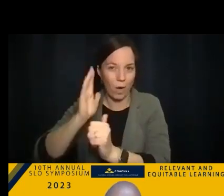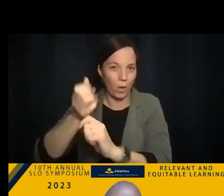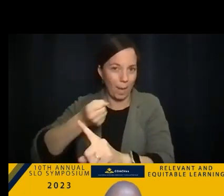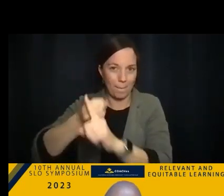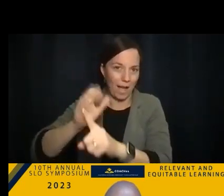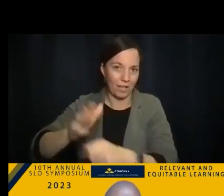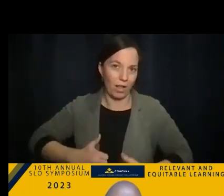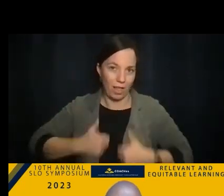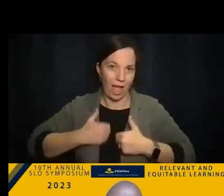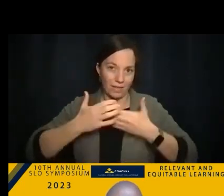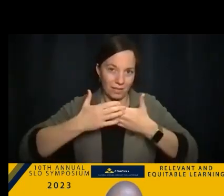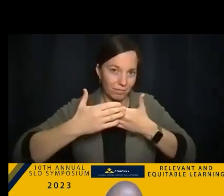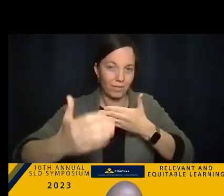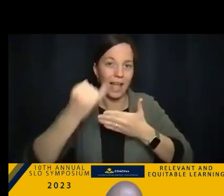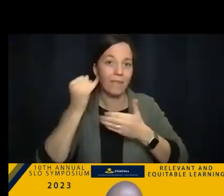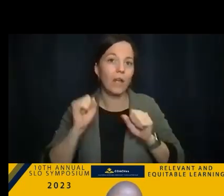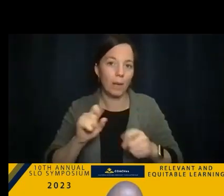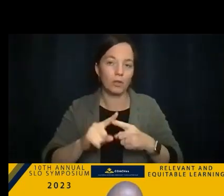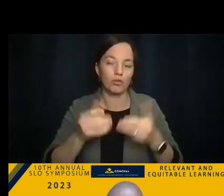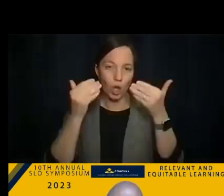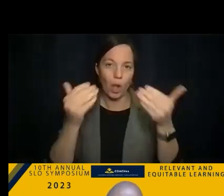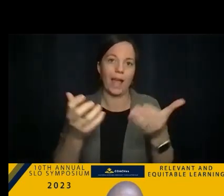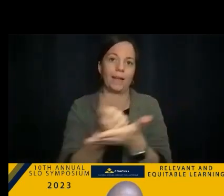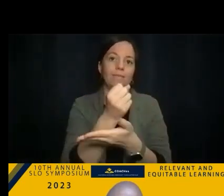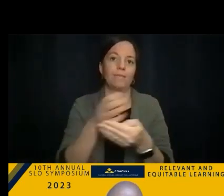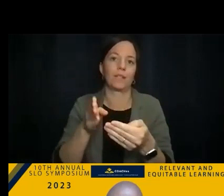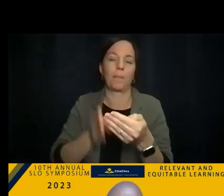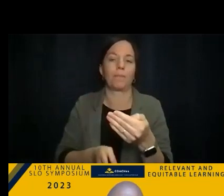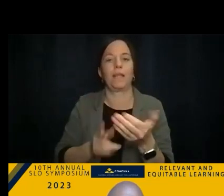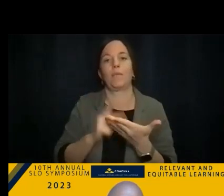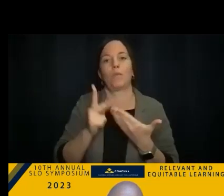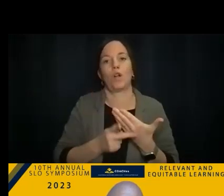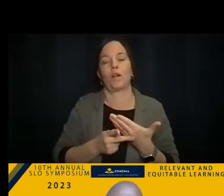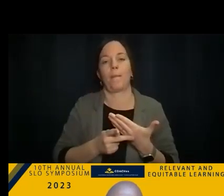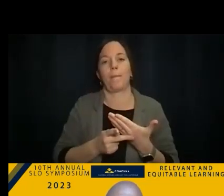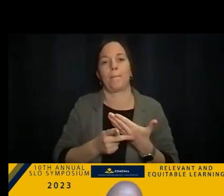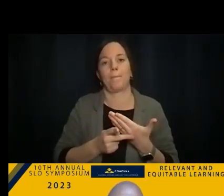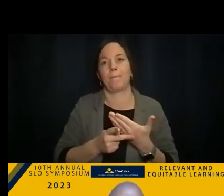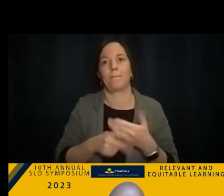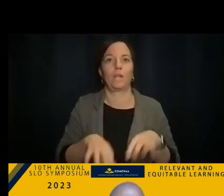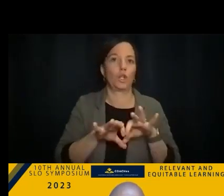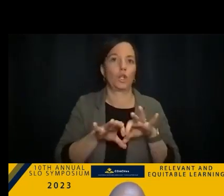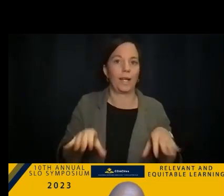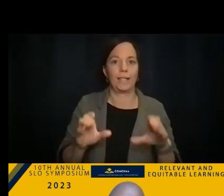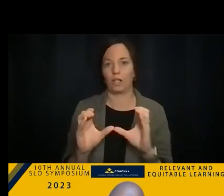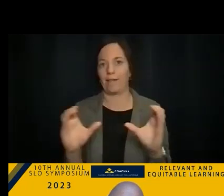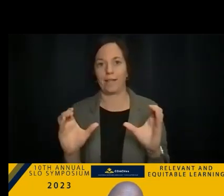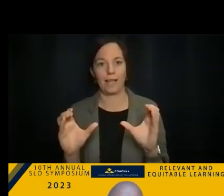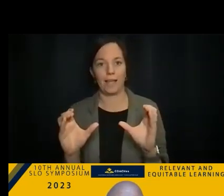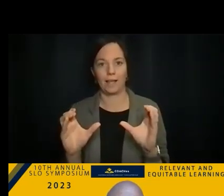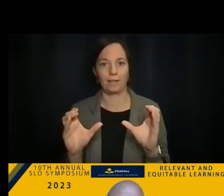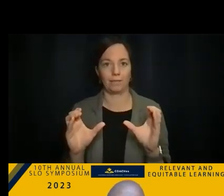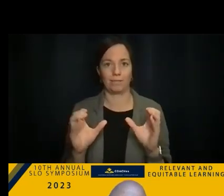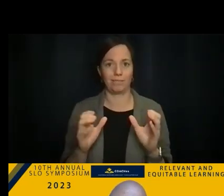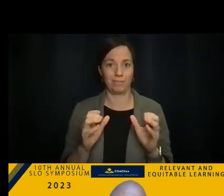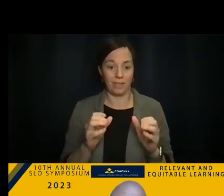their lives if they were able to go ahead and complete some type of program or degree or certificate, even at the community